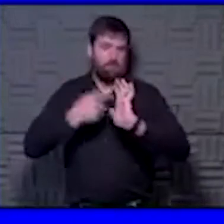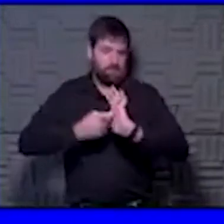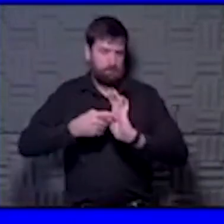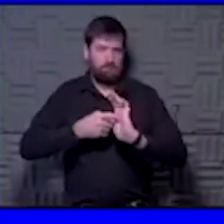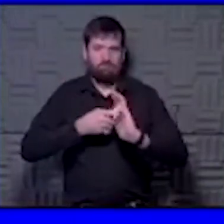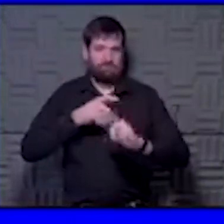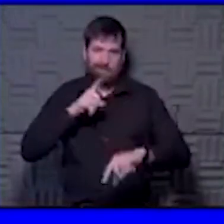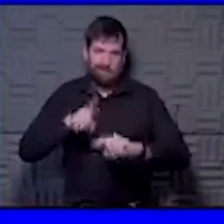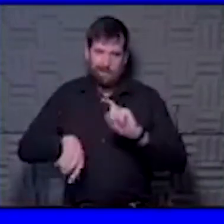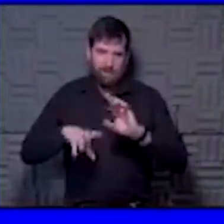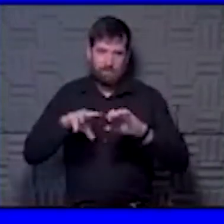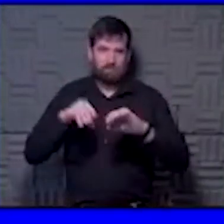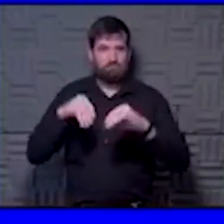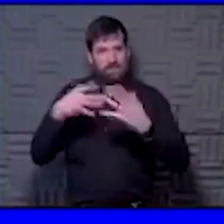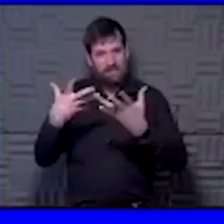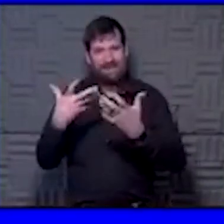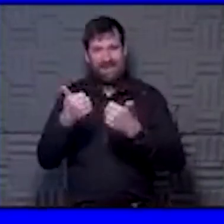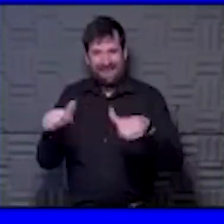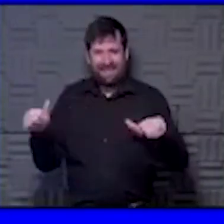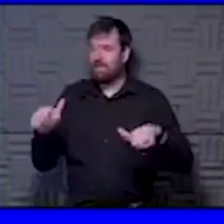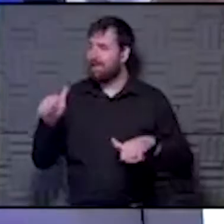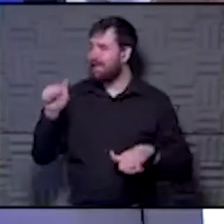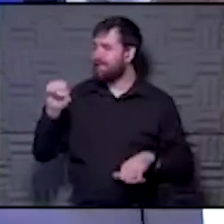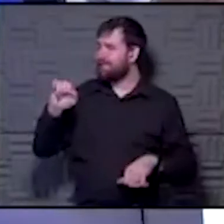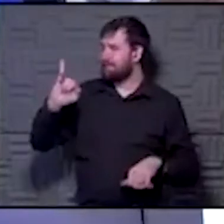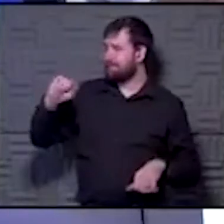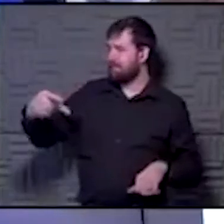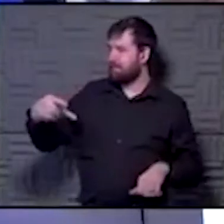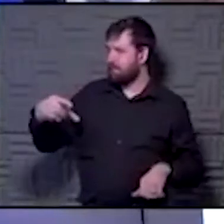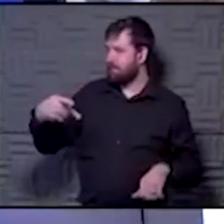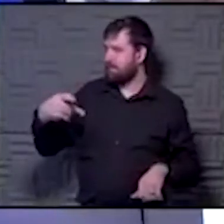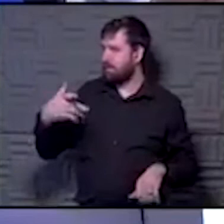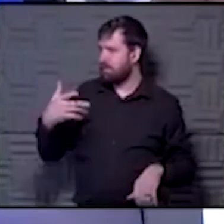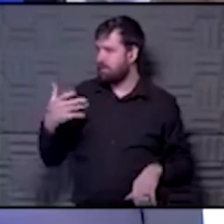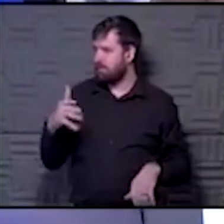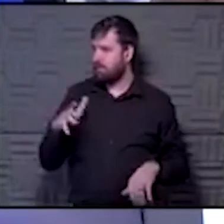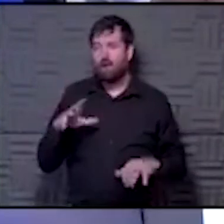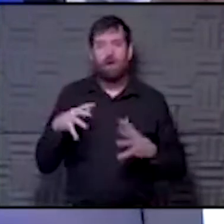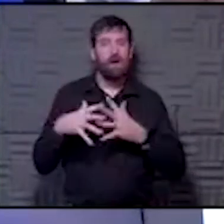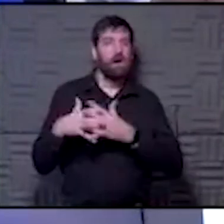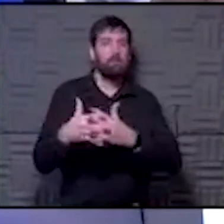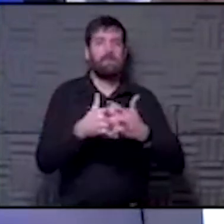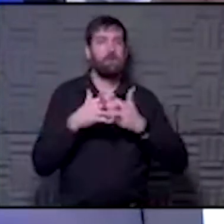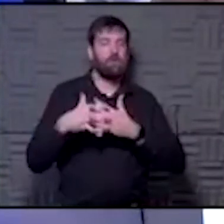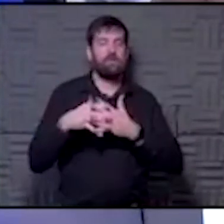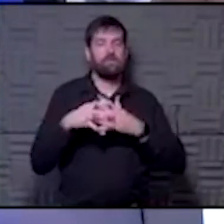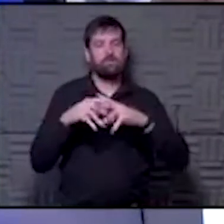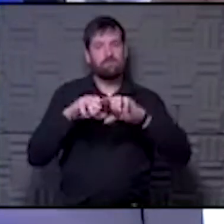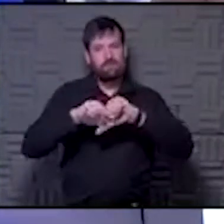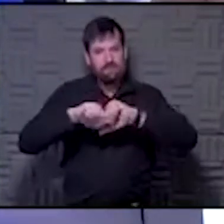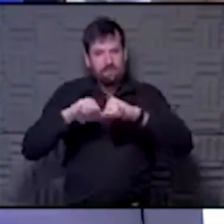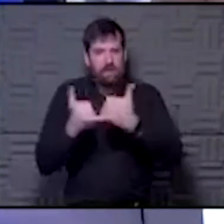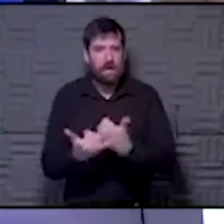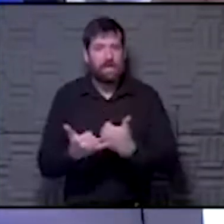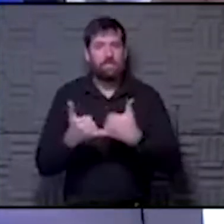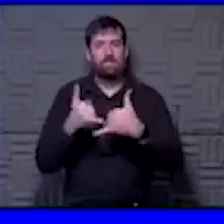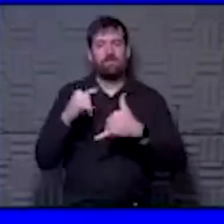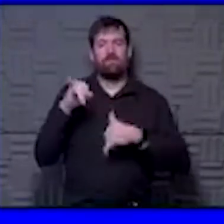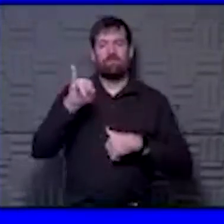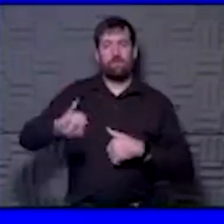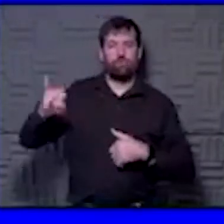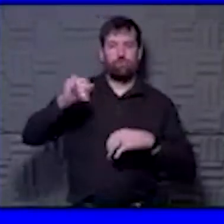that you can't get any vaccines. So ACIP is who? Is the American Society of Infection Prevention, I think. it's for